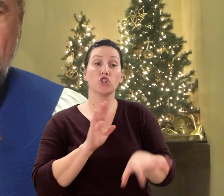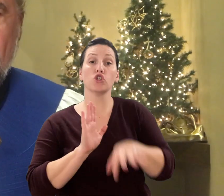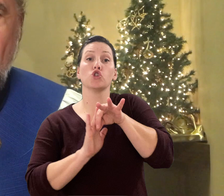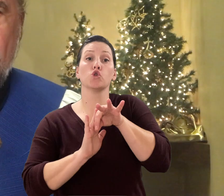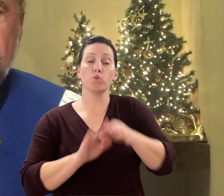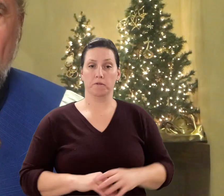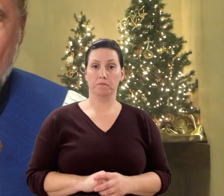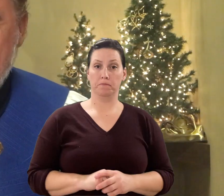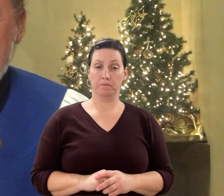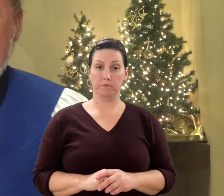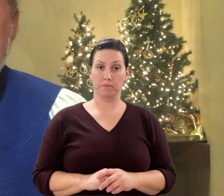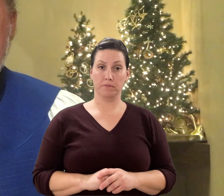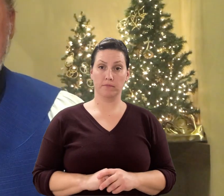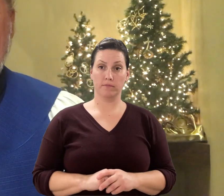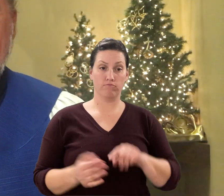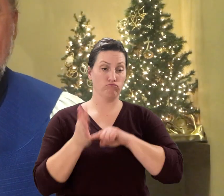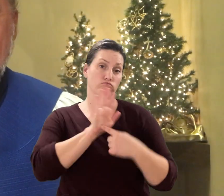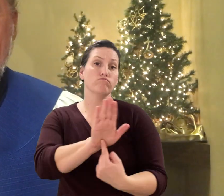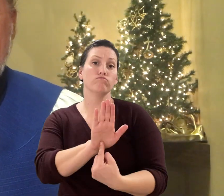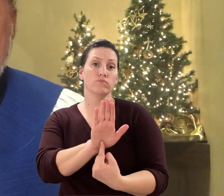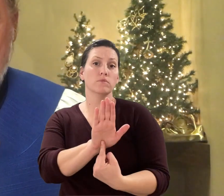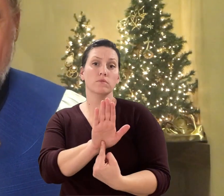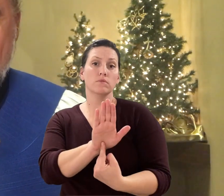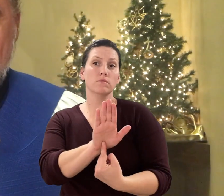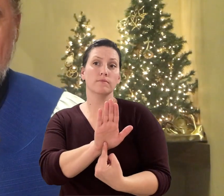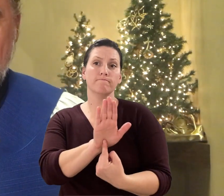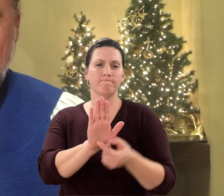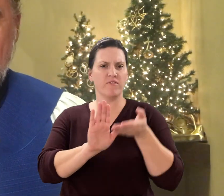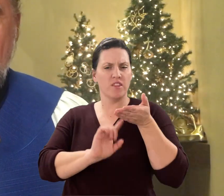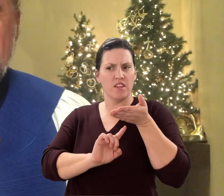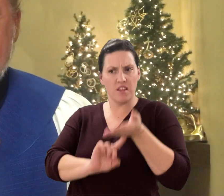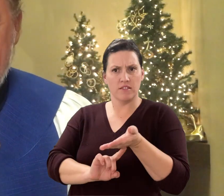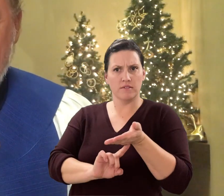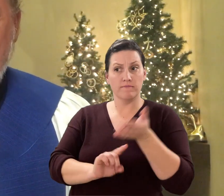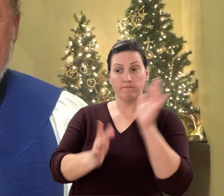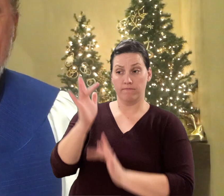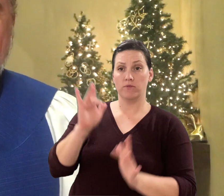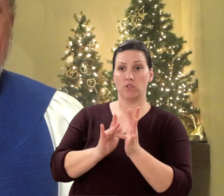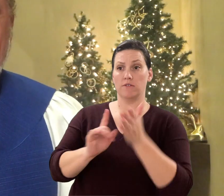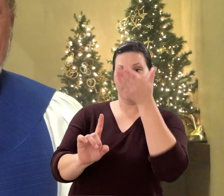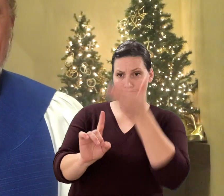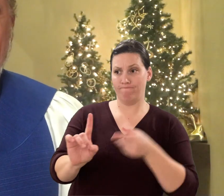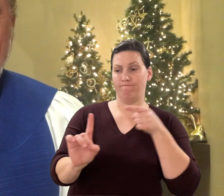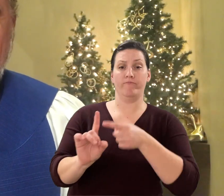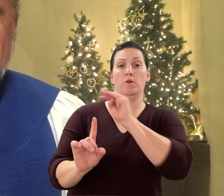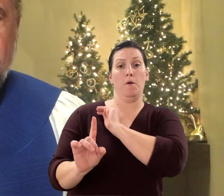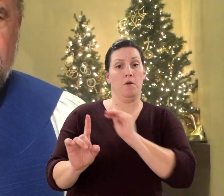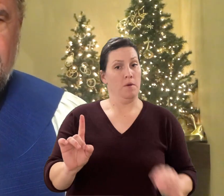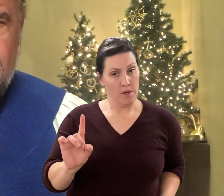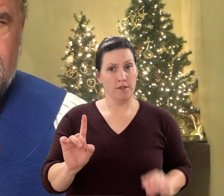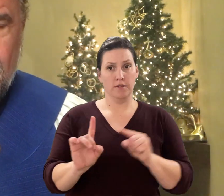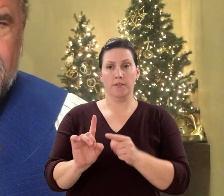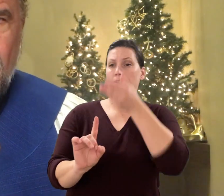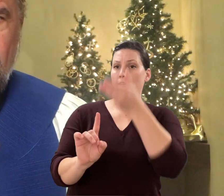long line of witnesses to show you and to testify to you that